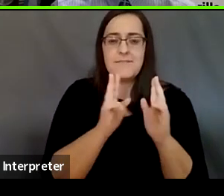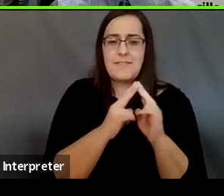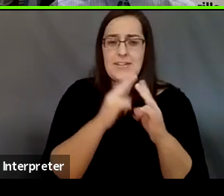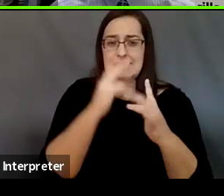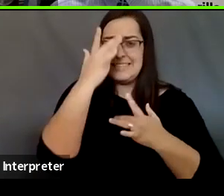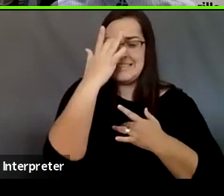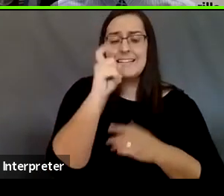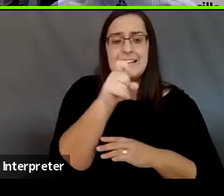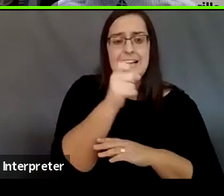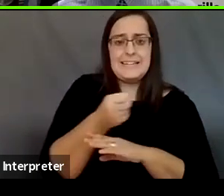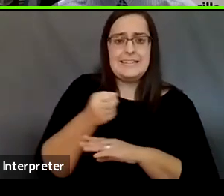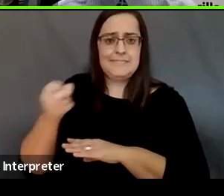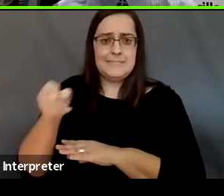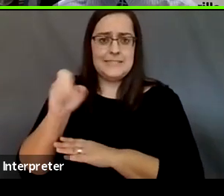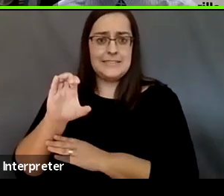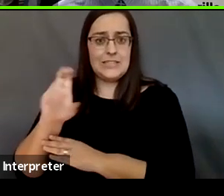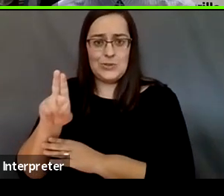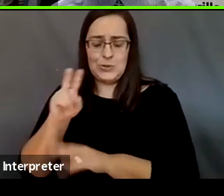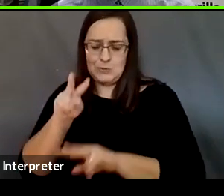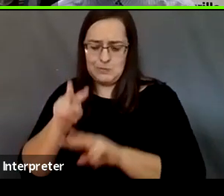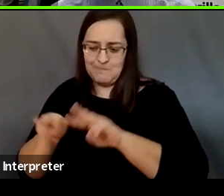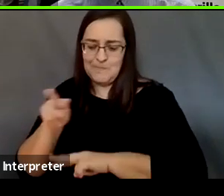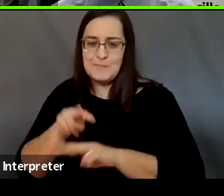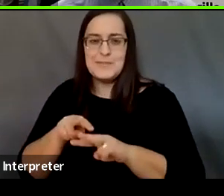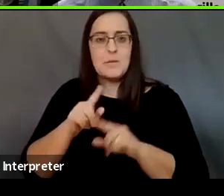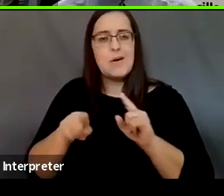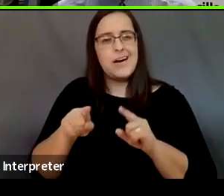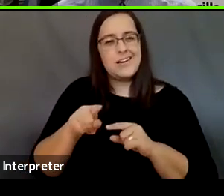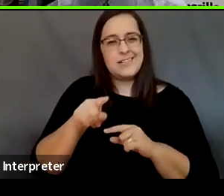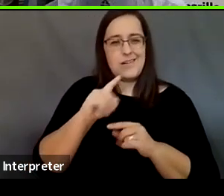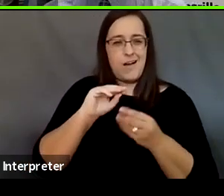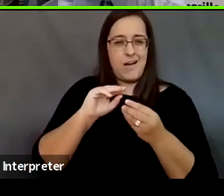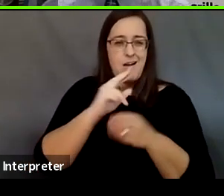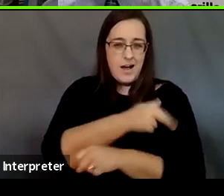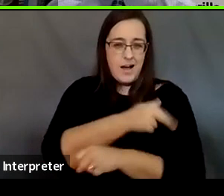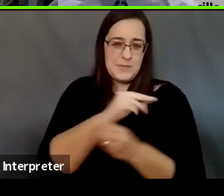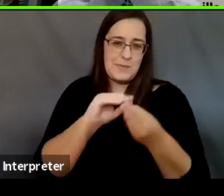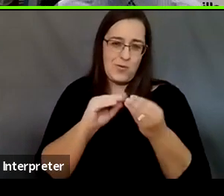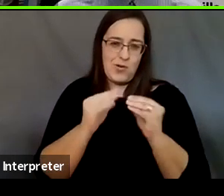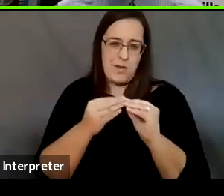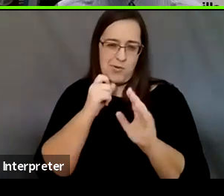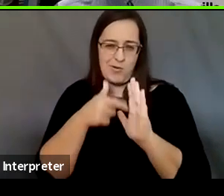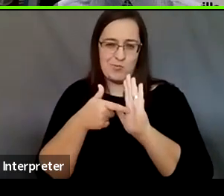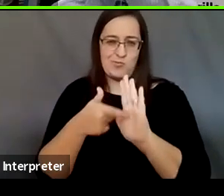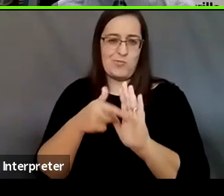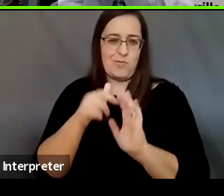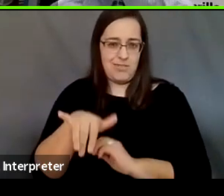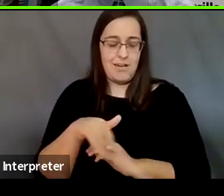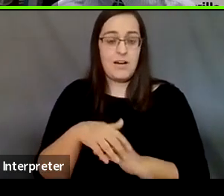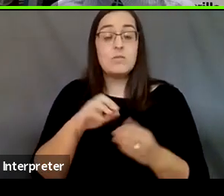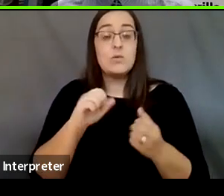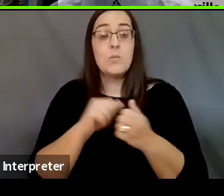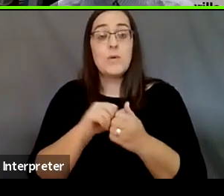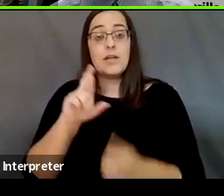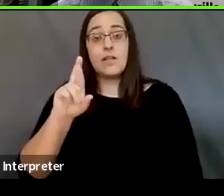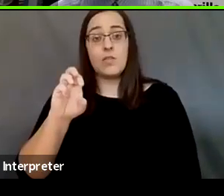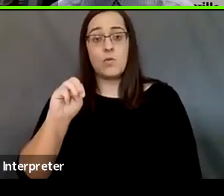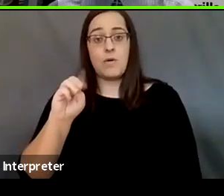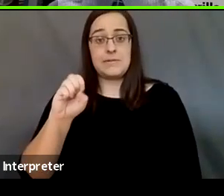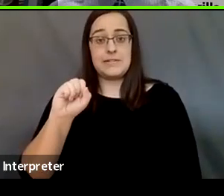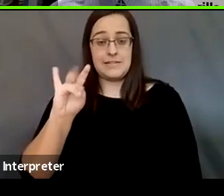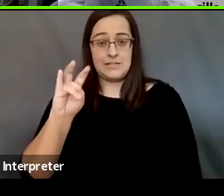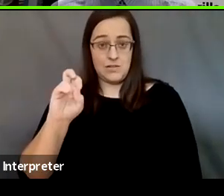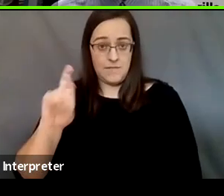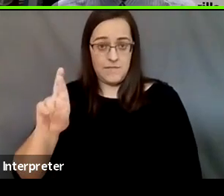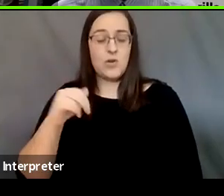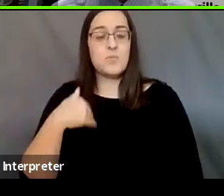need, and not necessarily is reflected by the entire number of hospitalizations. With regard to remdesivir, we have enough remdesivir to